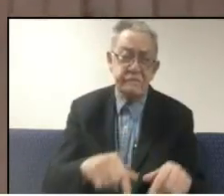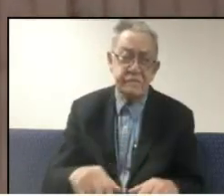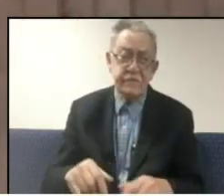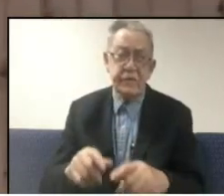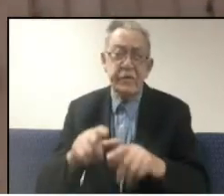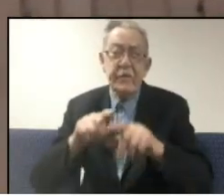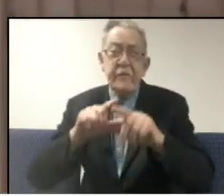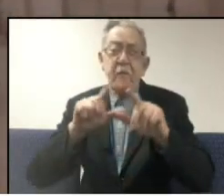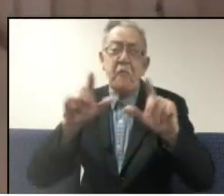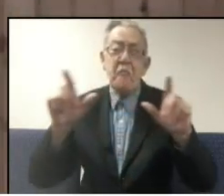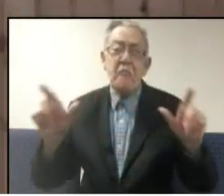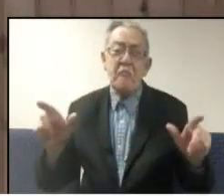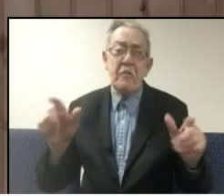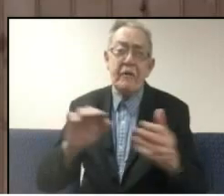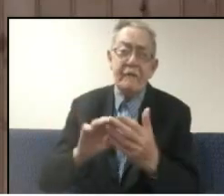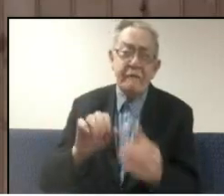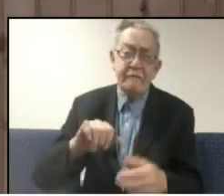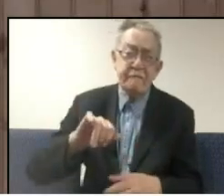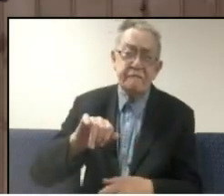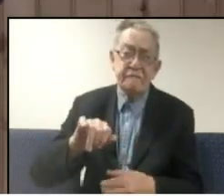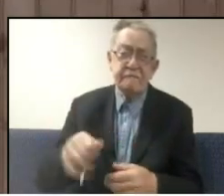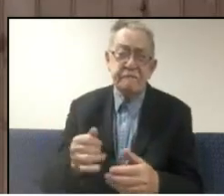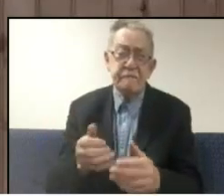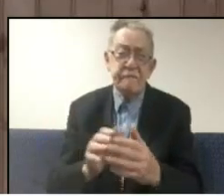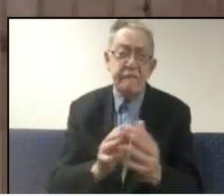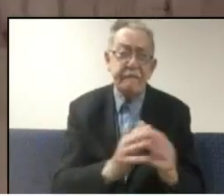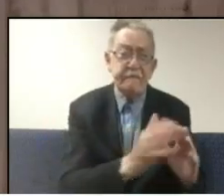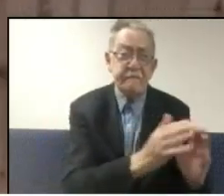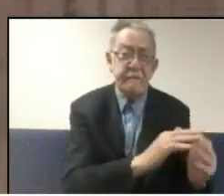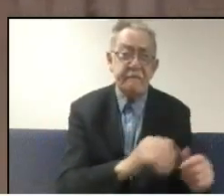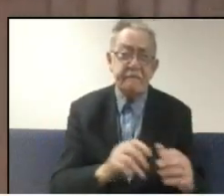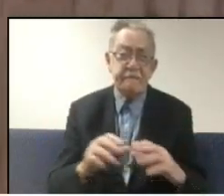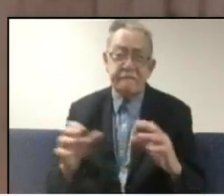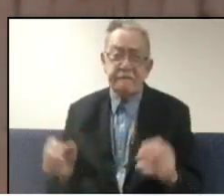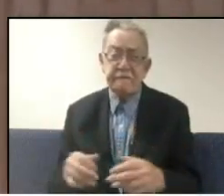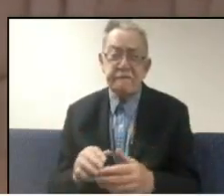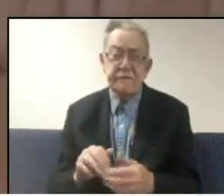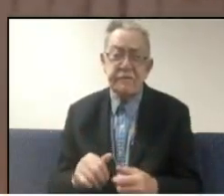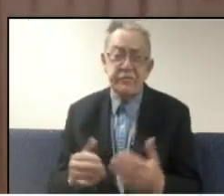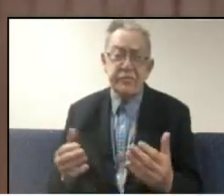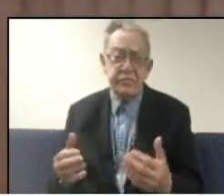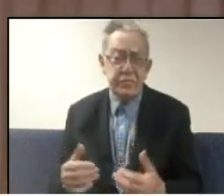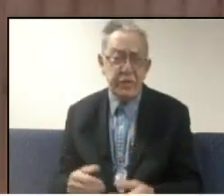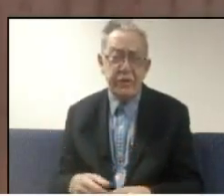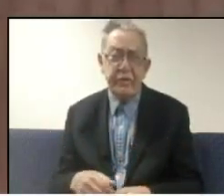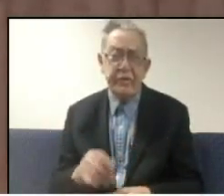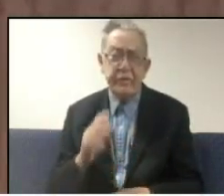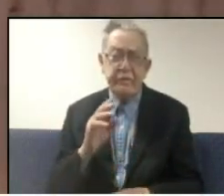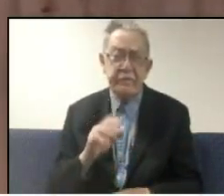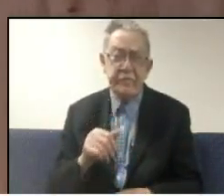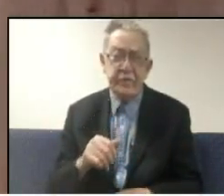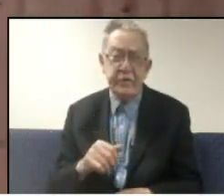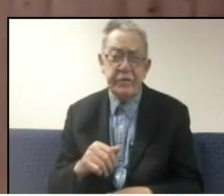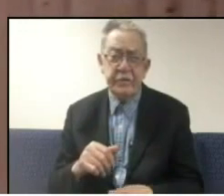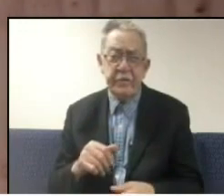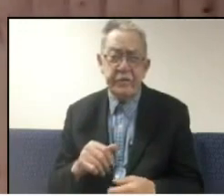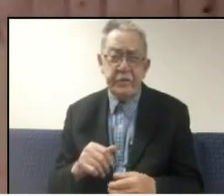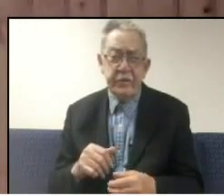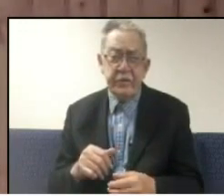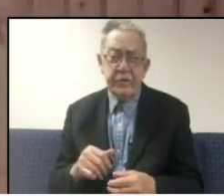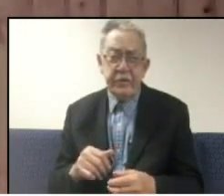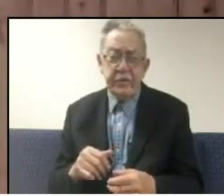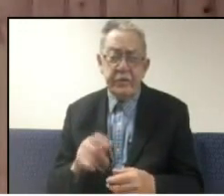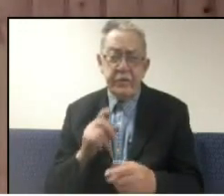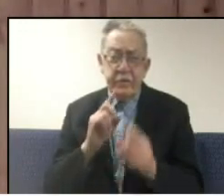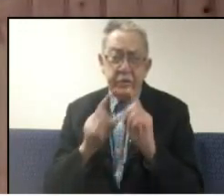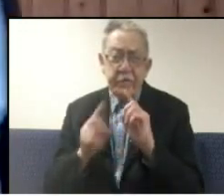among all the other apostles, because he's trying to show the case that, listen, I'm not just repeating what other people told me. I am telling you what